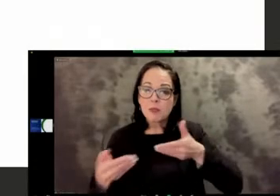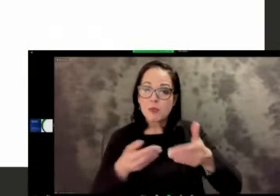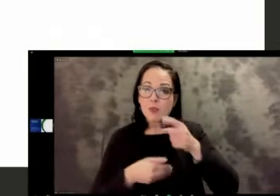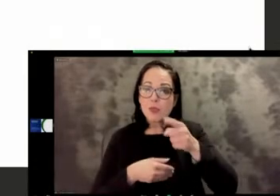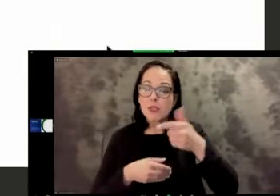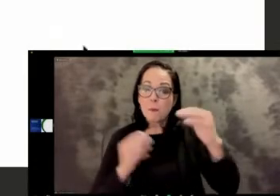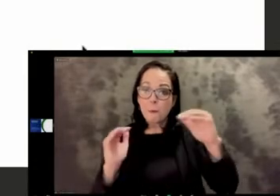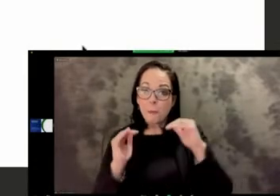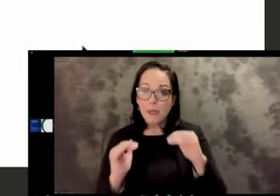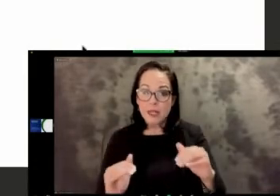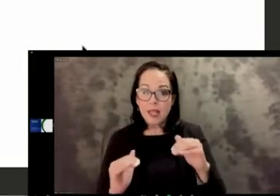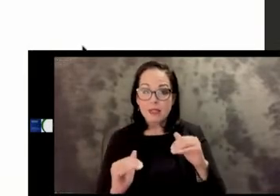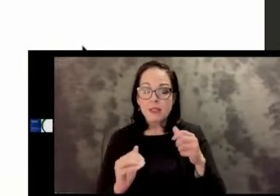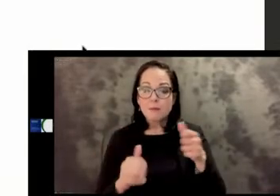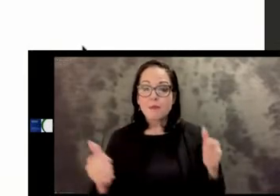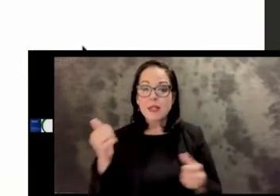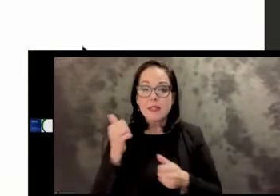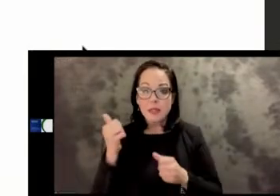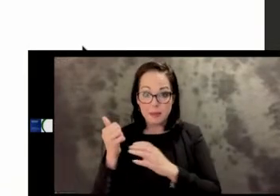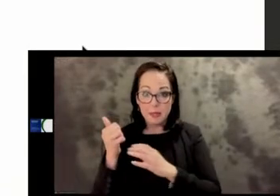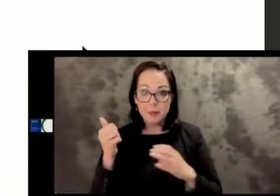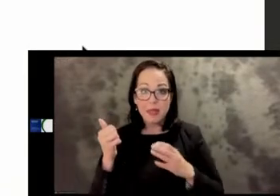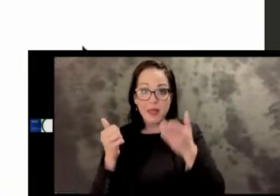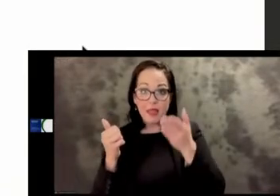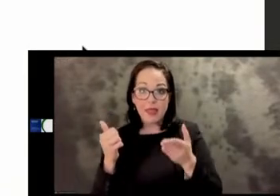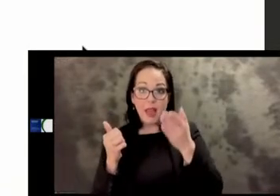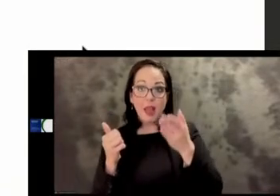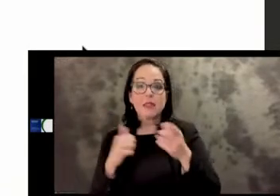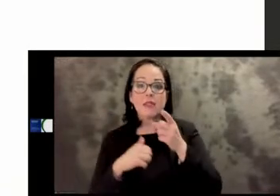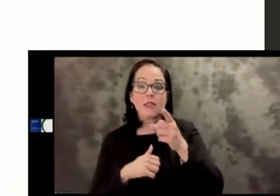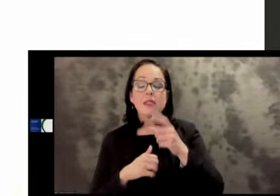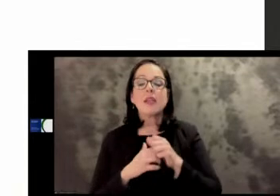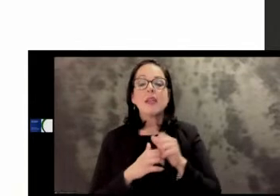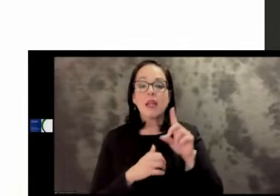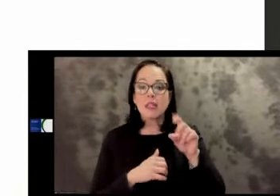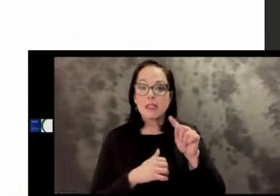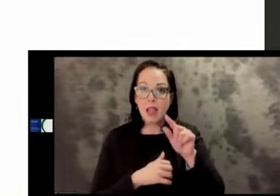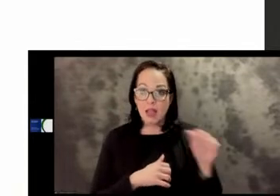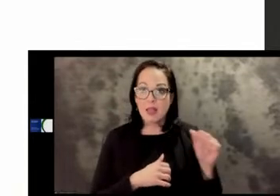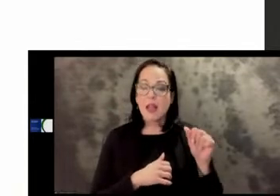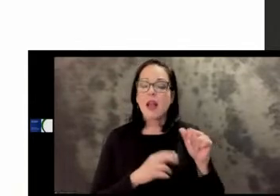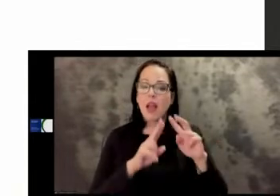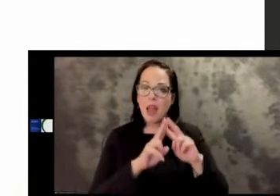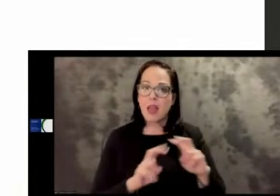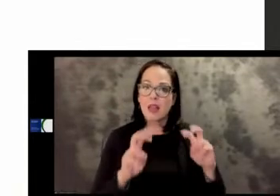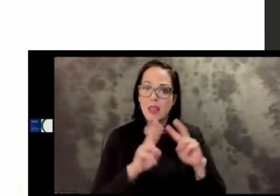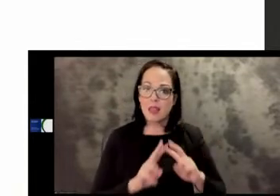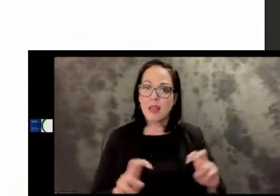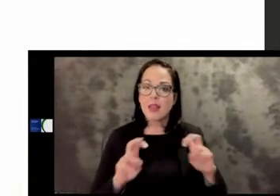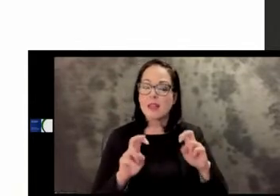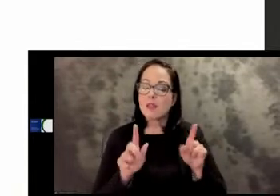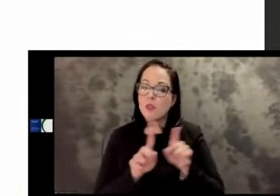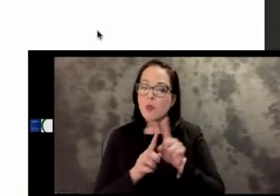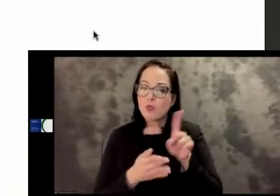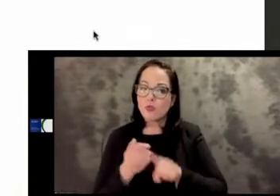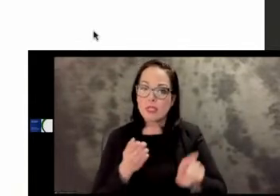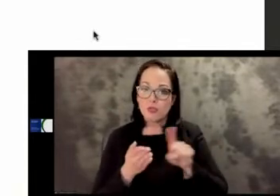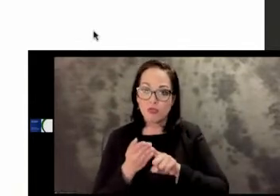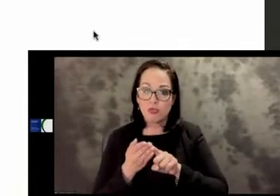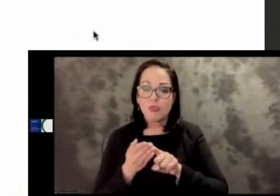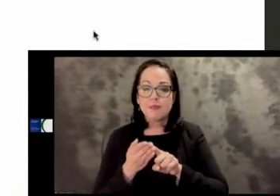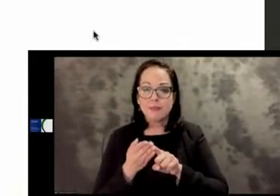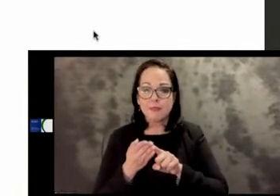next subcommittee, and that is the subcommittee that addresses data analytics and